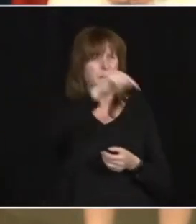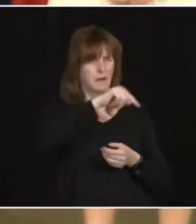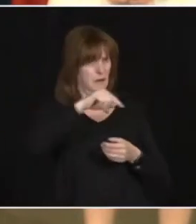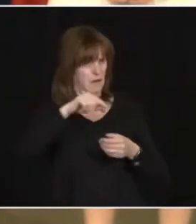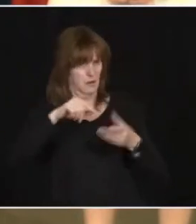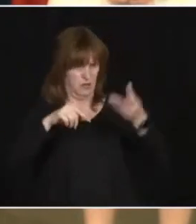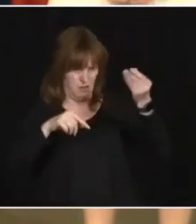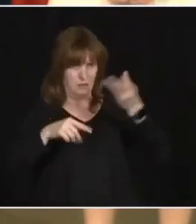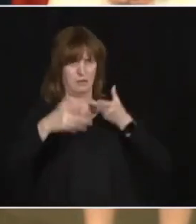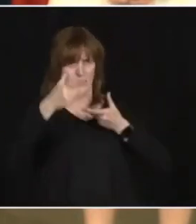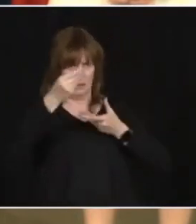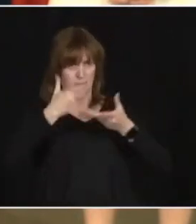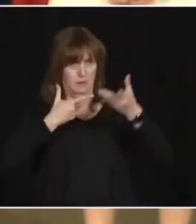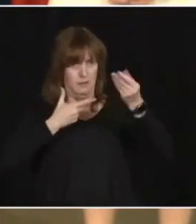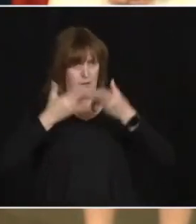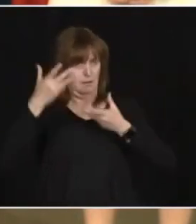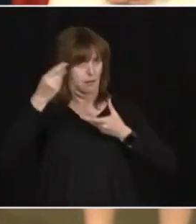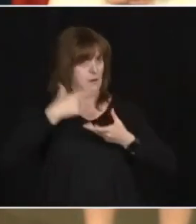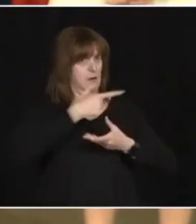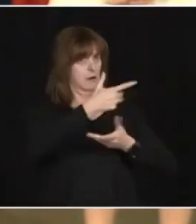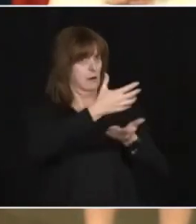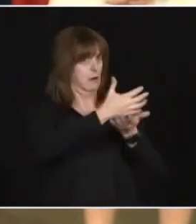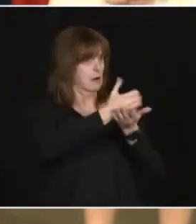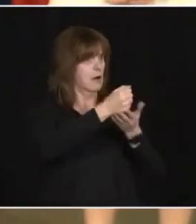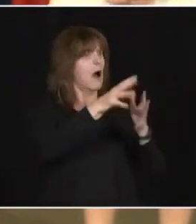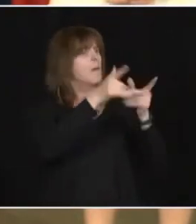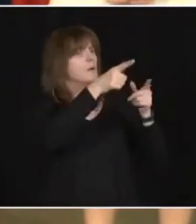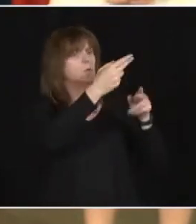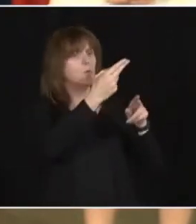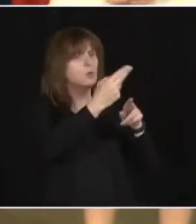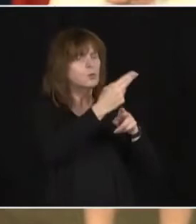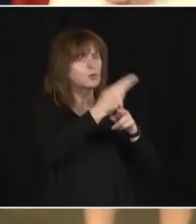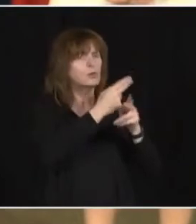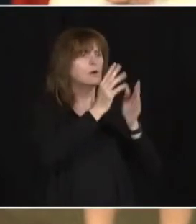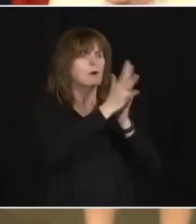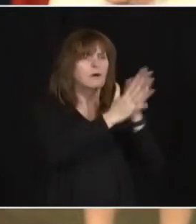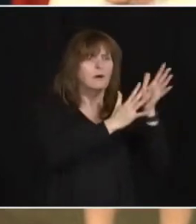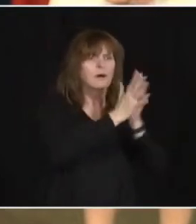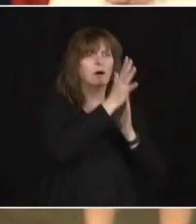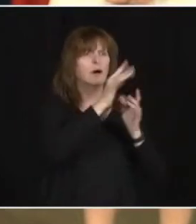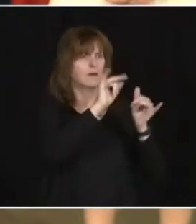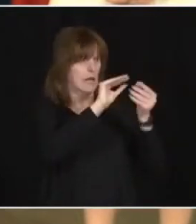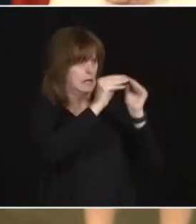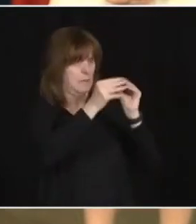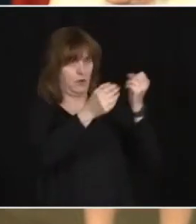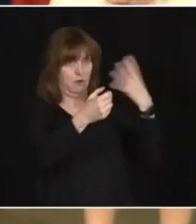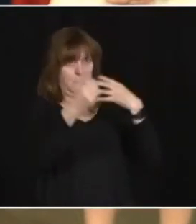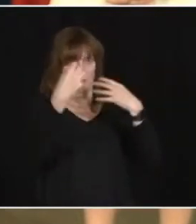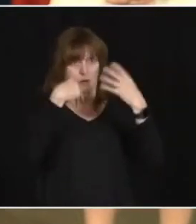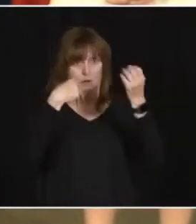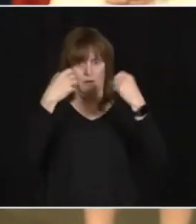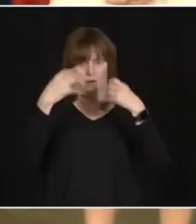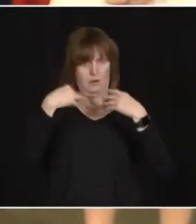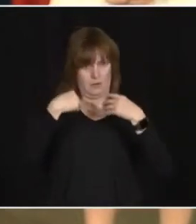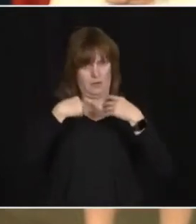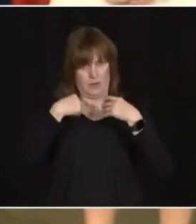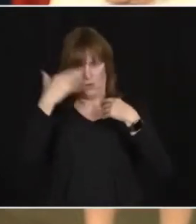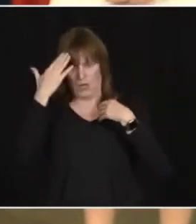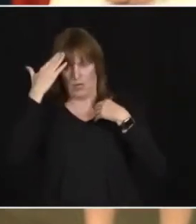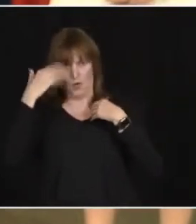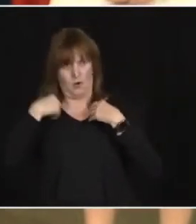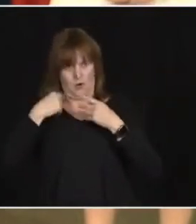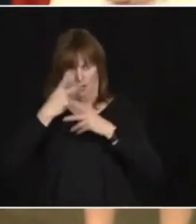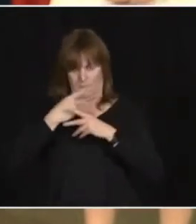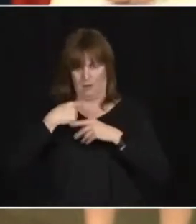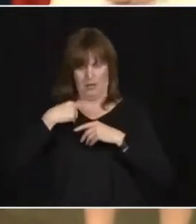until we can start measuring what the usage is out there, and it gives us a better idea on what long-term care needs as a whole,